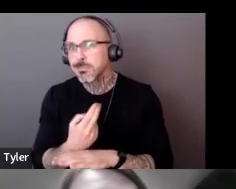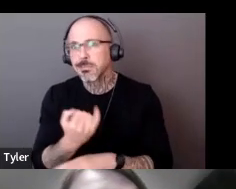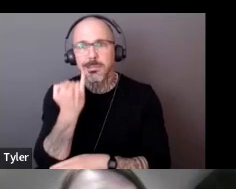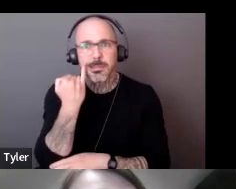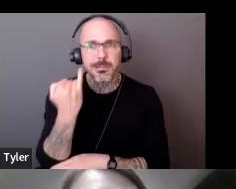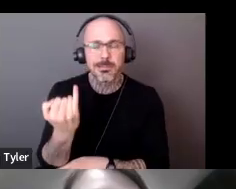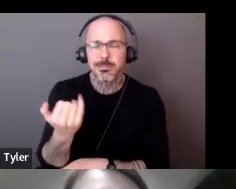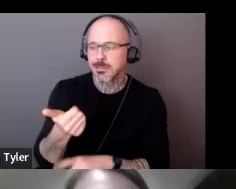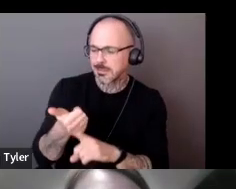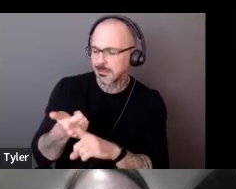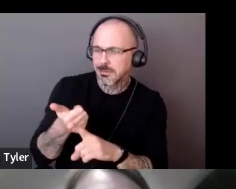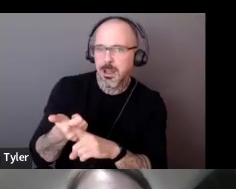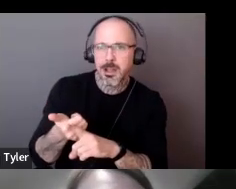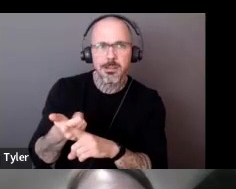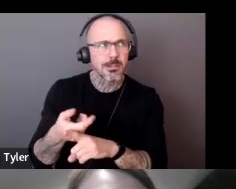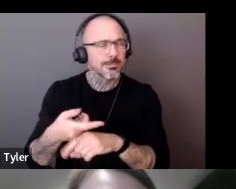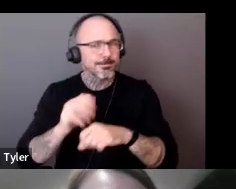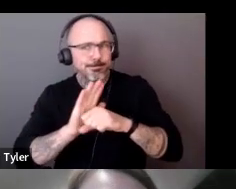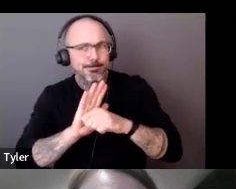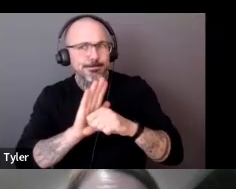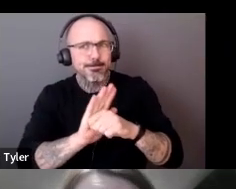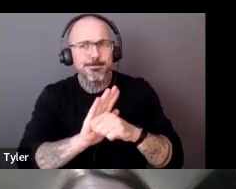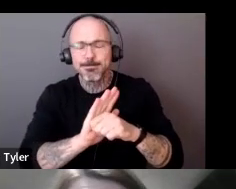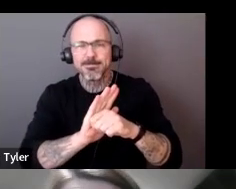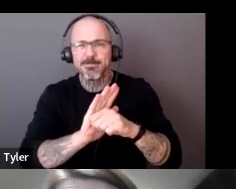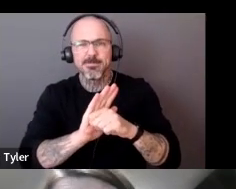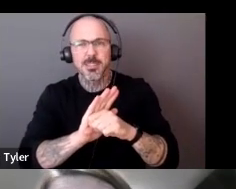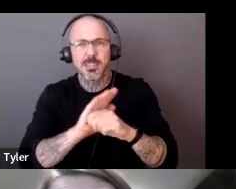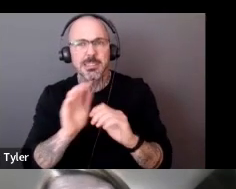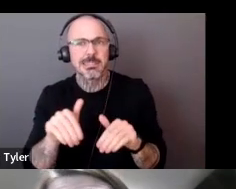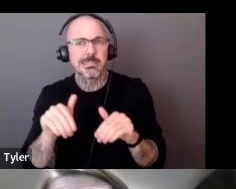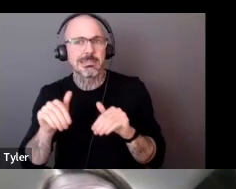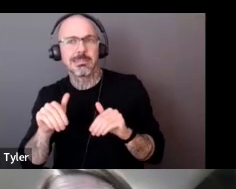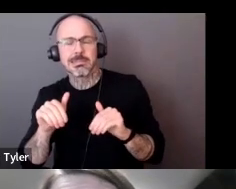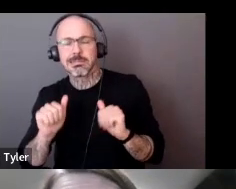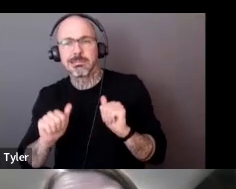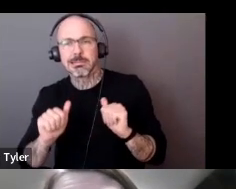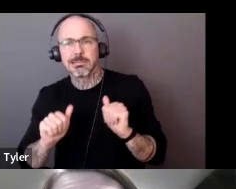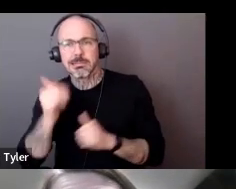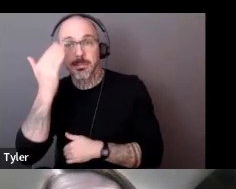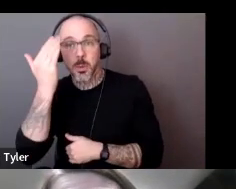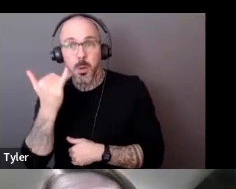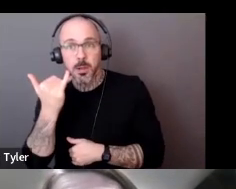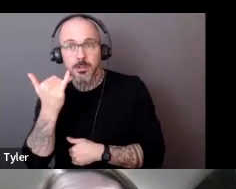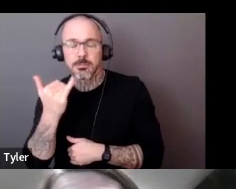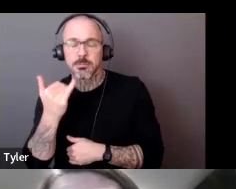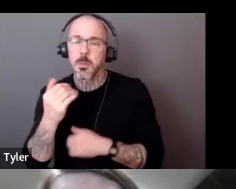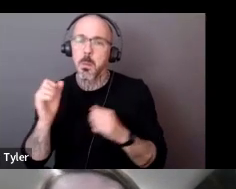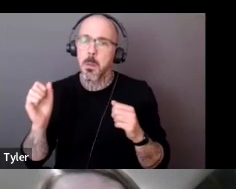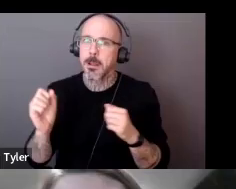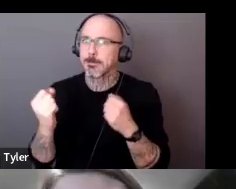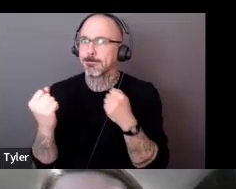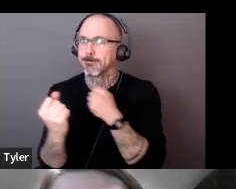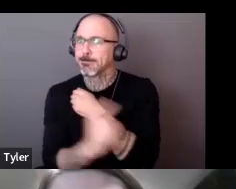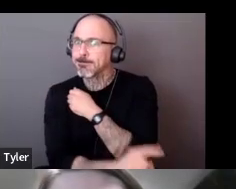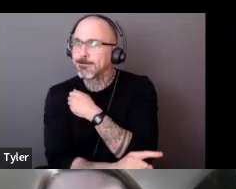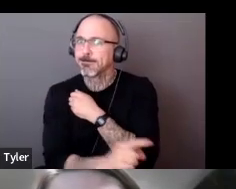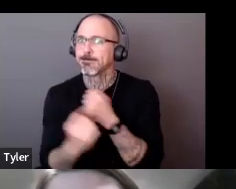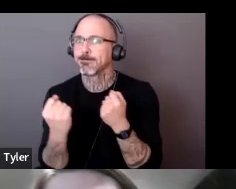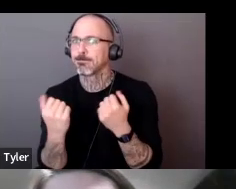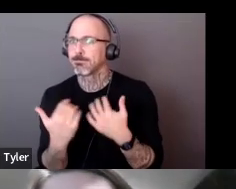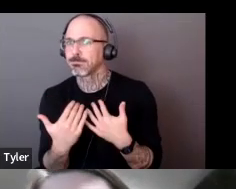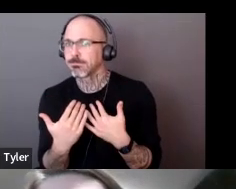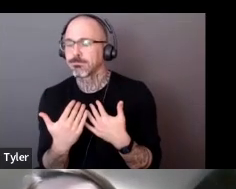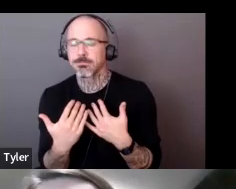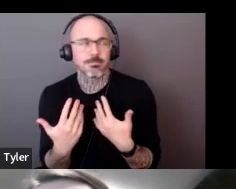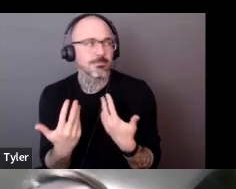part of a more broader community advocacy in fear of being punished. What changes are needed to